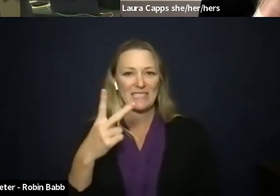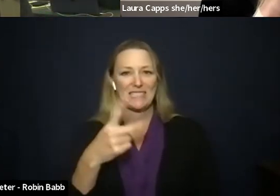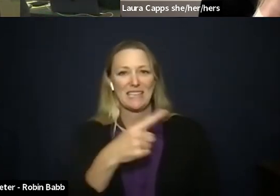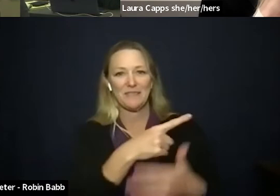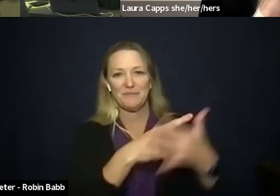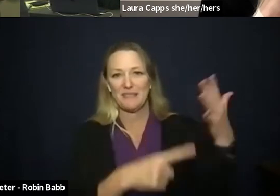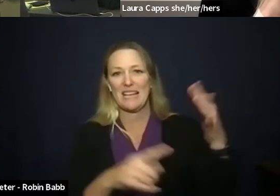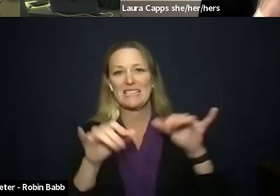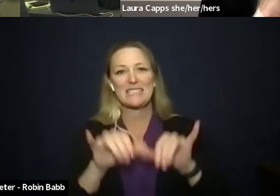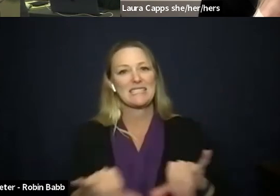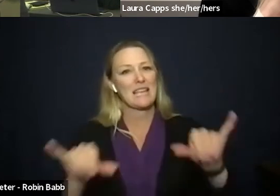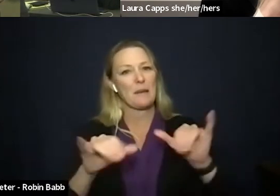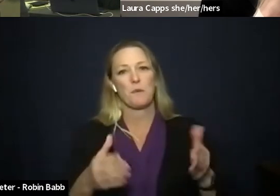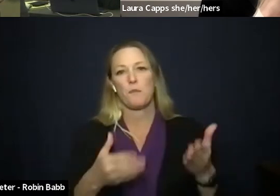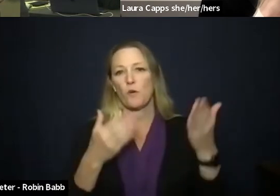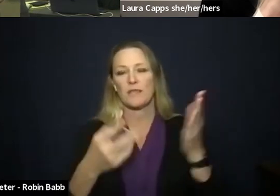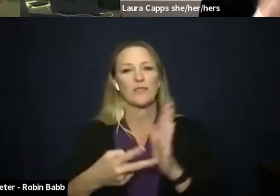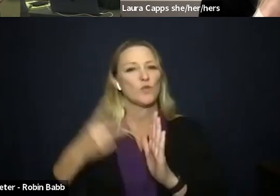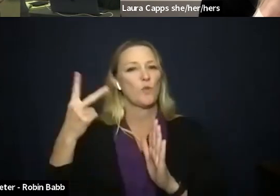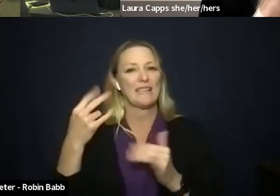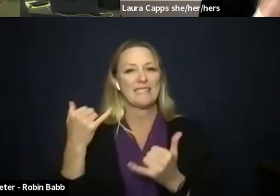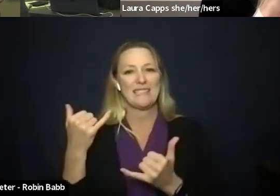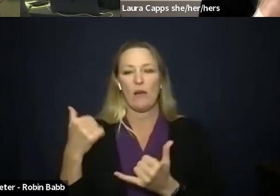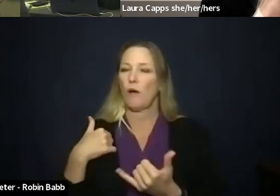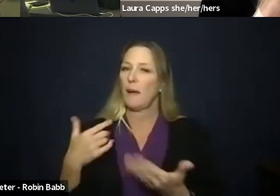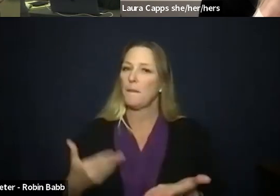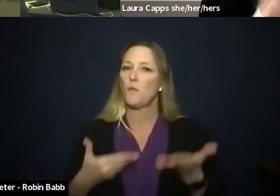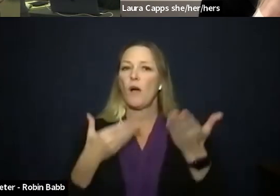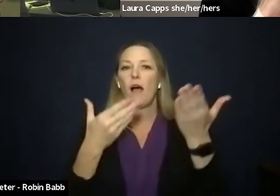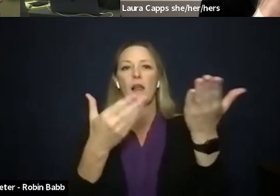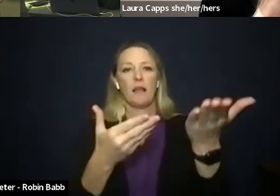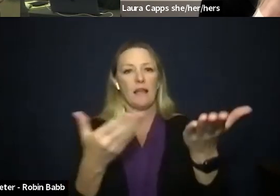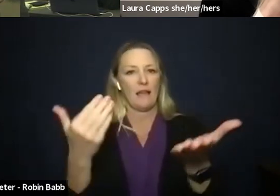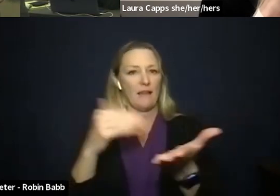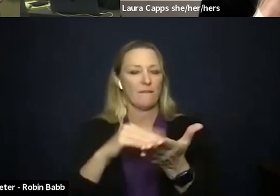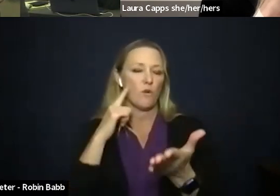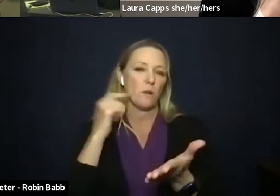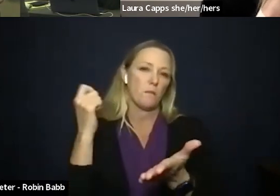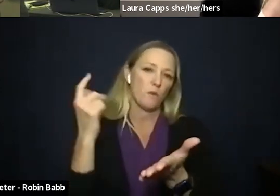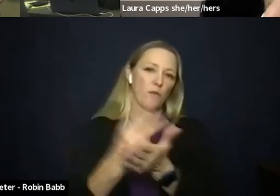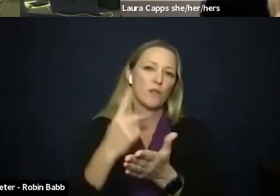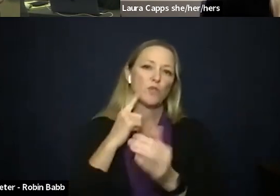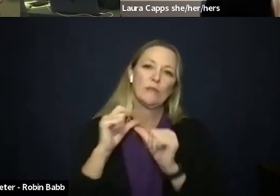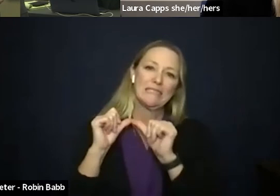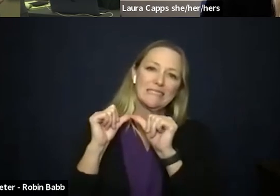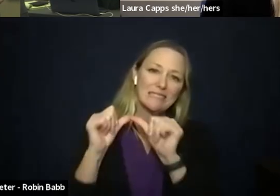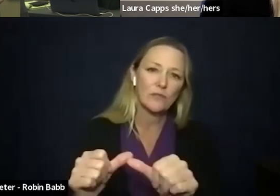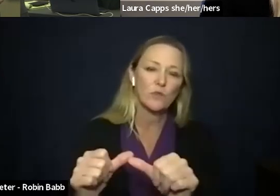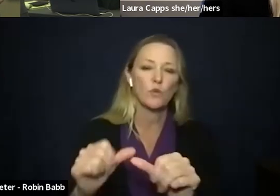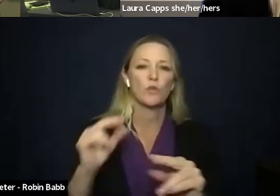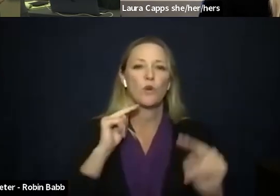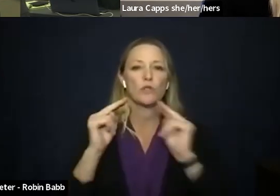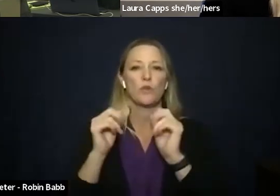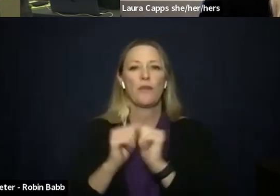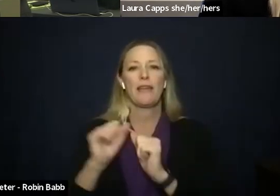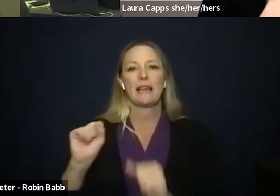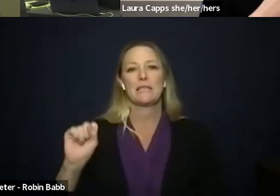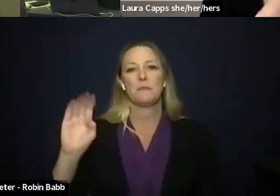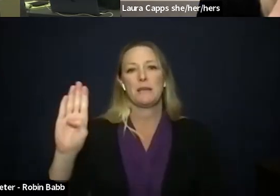proposal you've seen it twice now and i bring it before you for this board's approval so we can move forward with negotiations with sbta